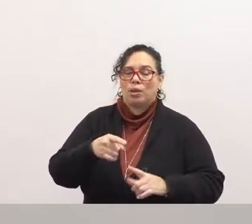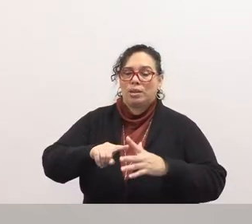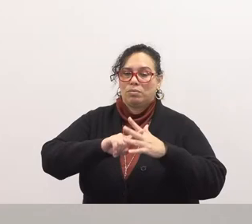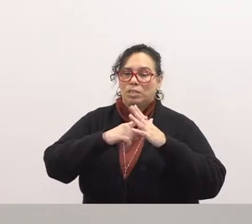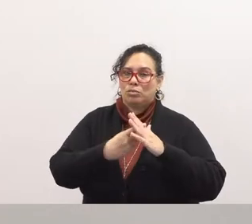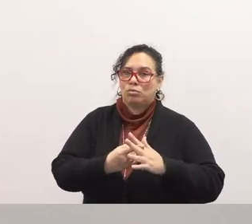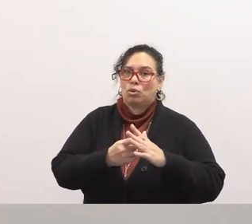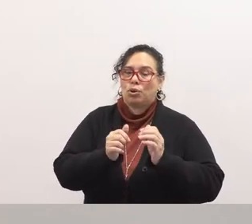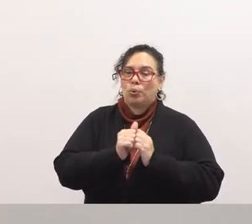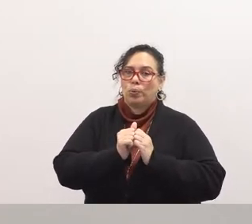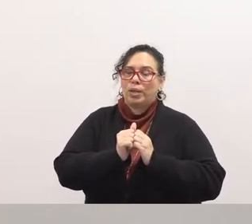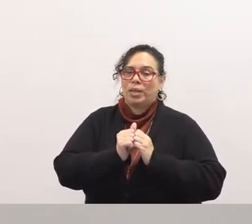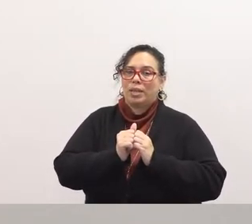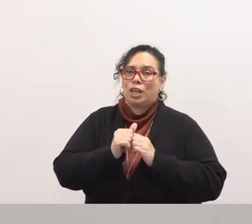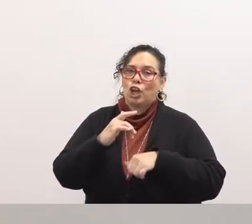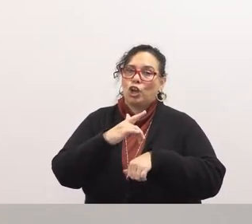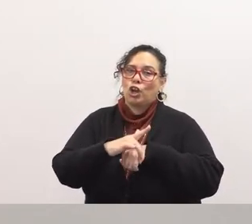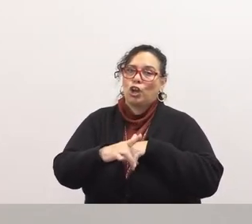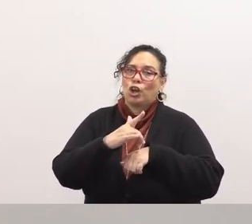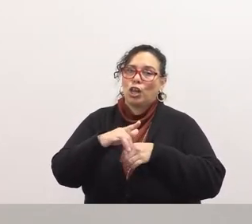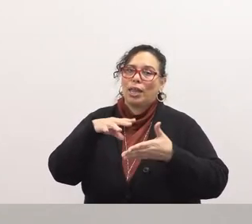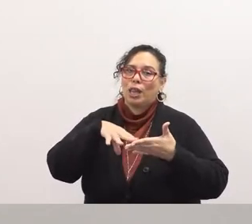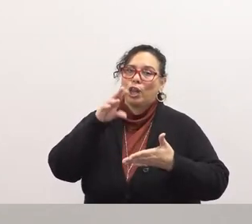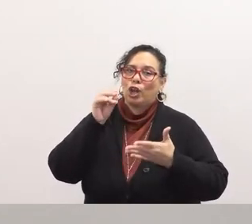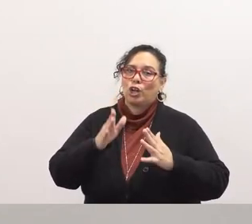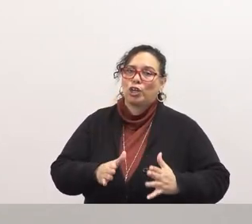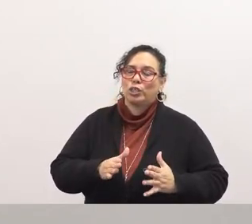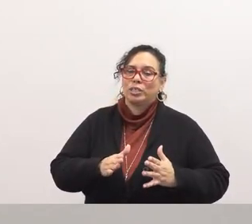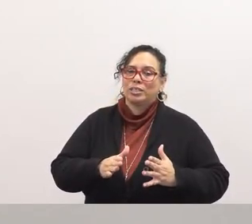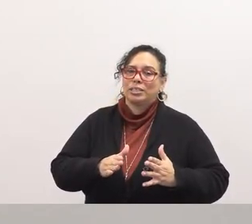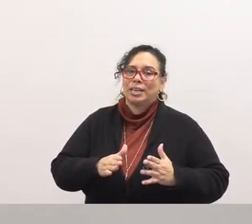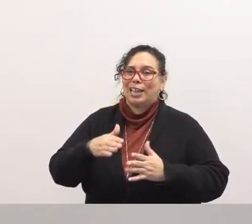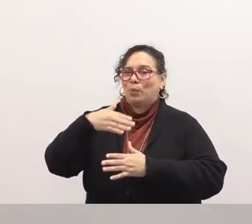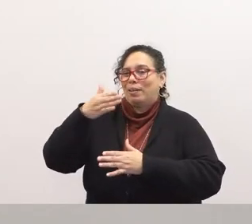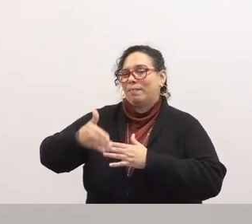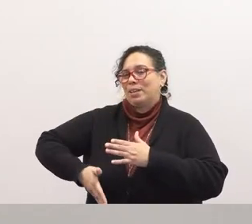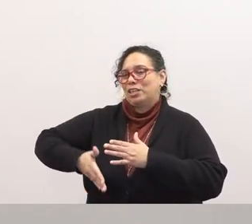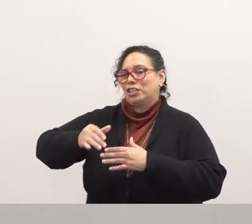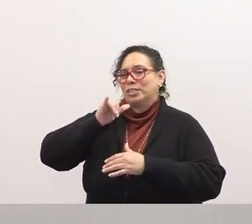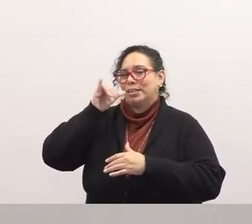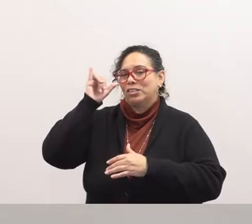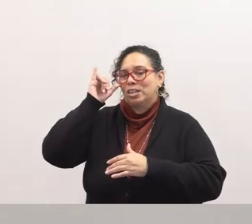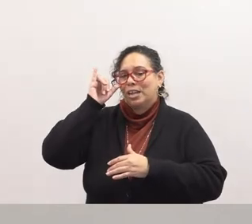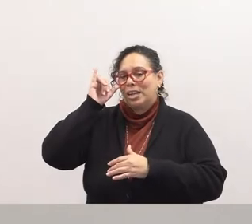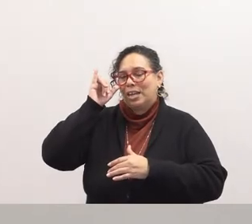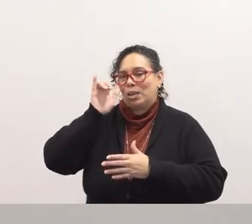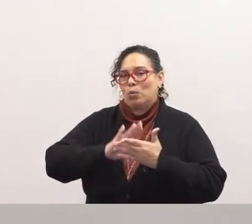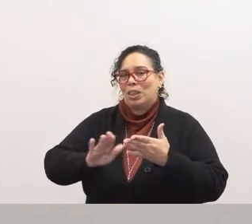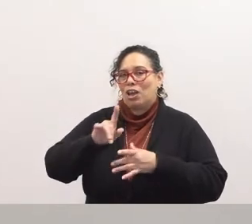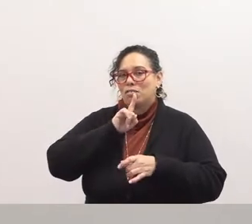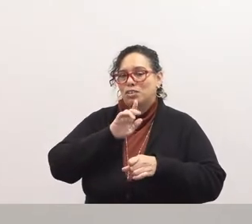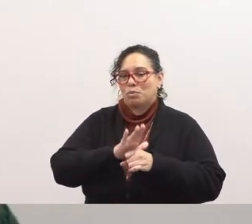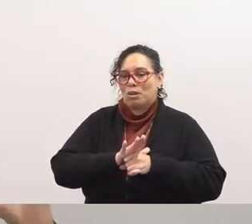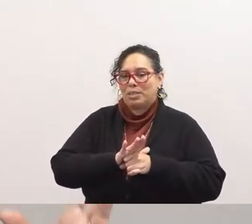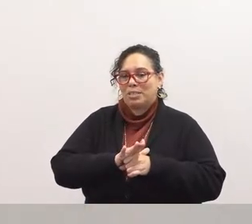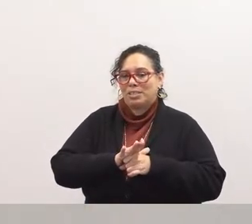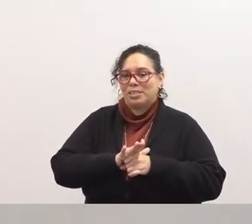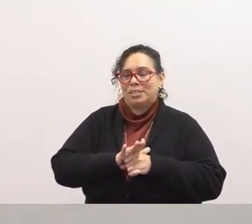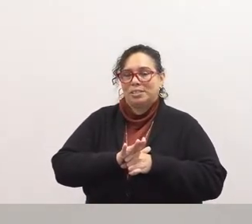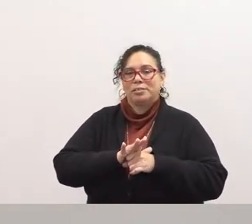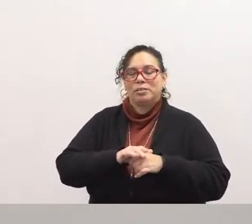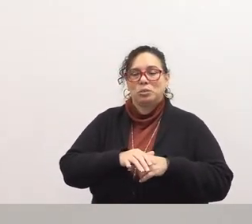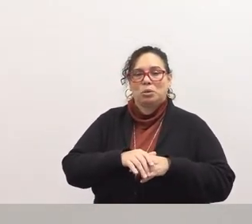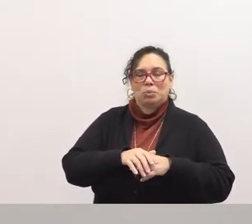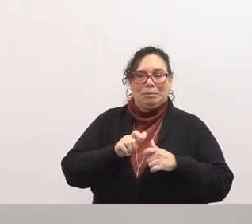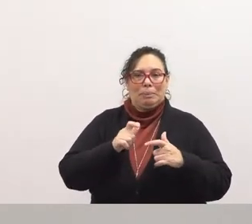started with our early learners and we kind of finished up yesterday with the College Promise. So it was kind of the